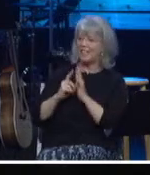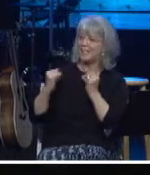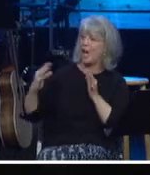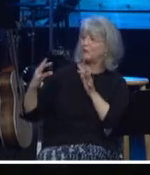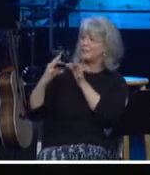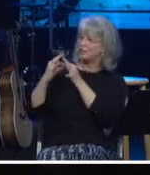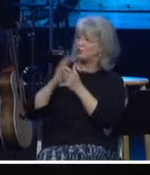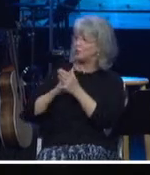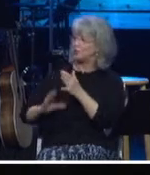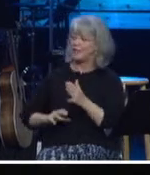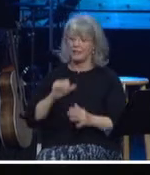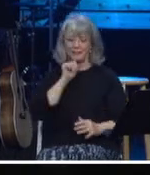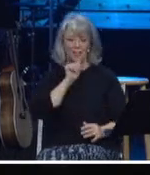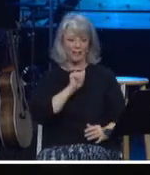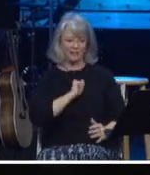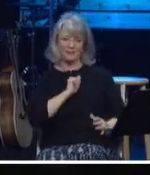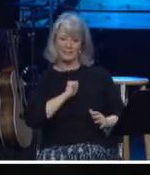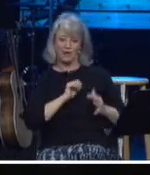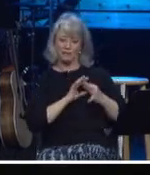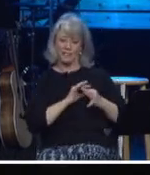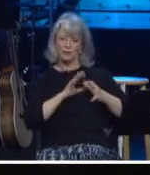longer, in him.